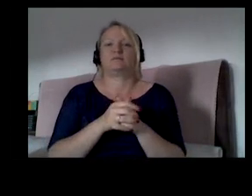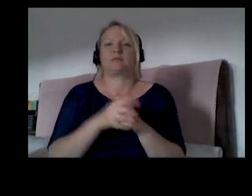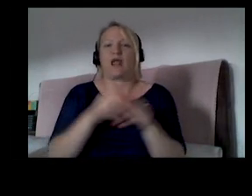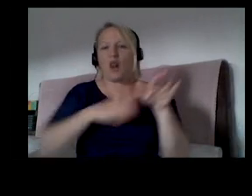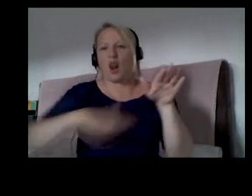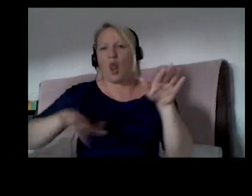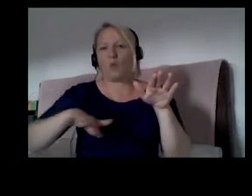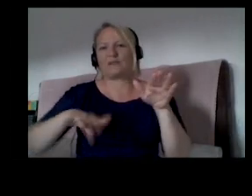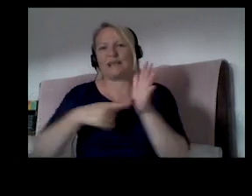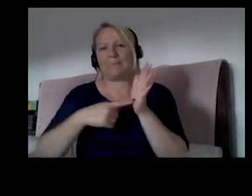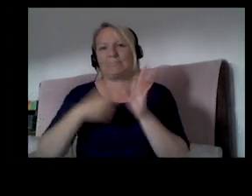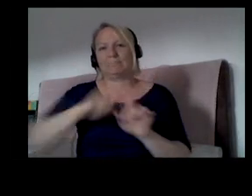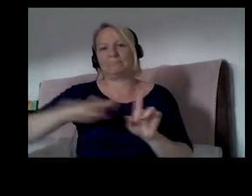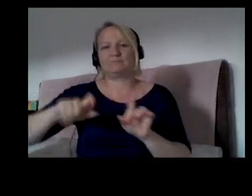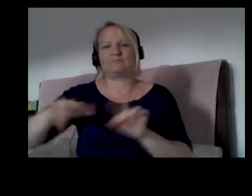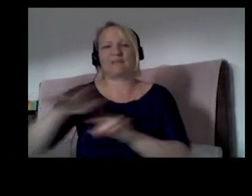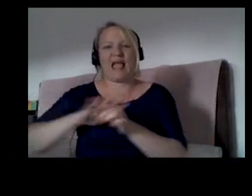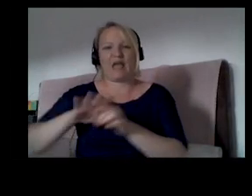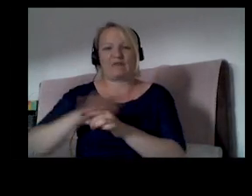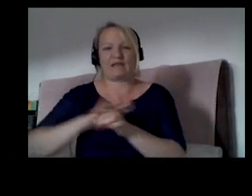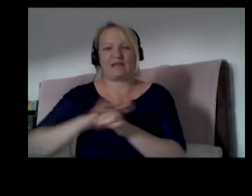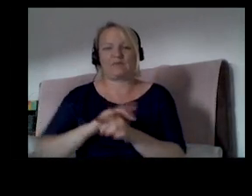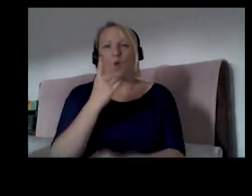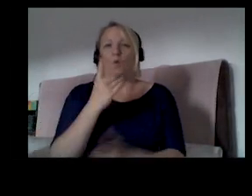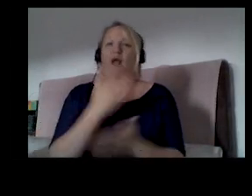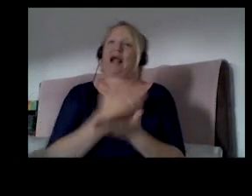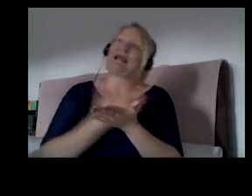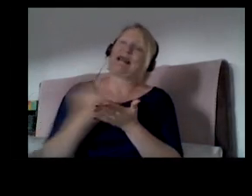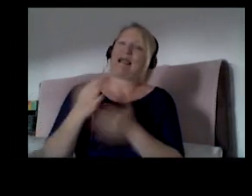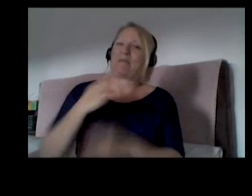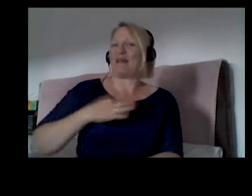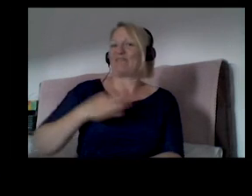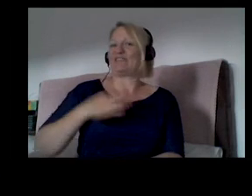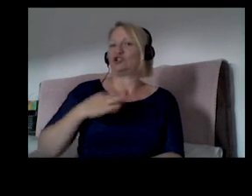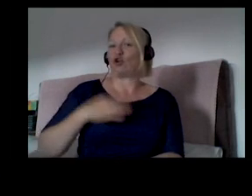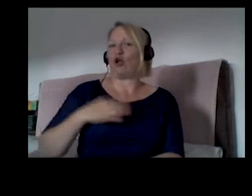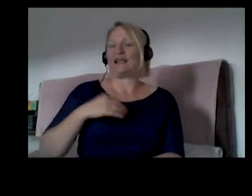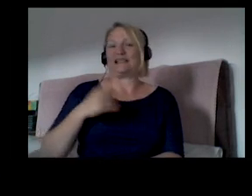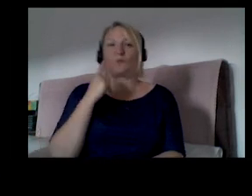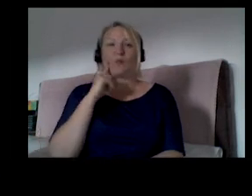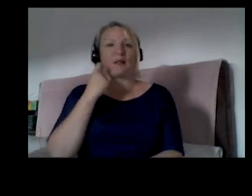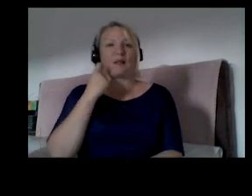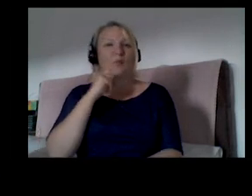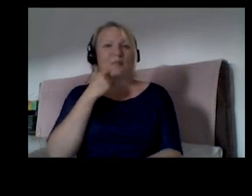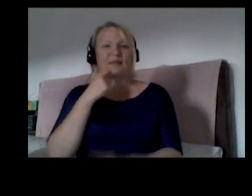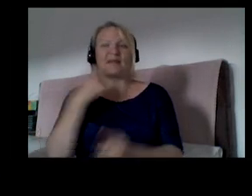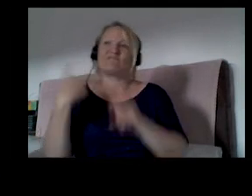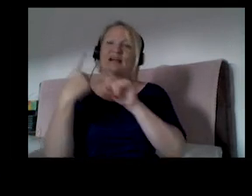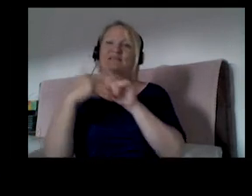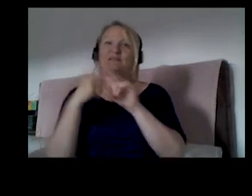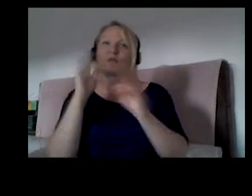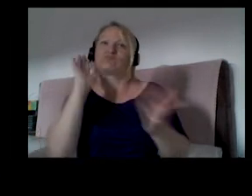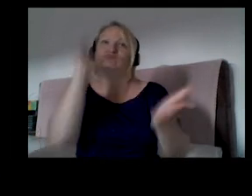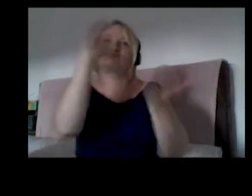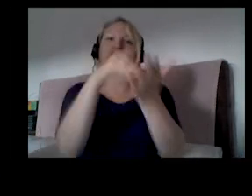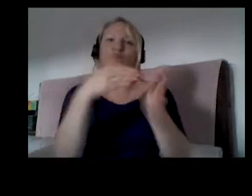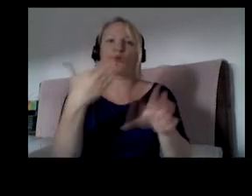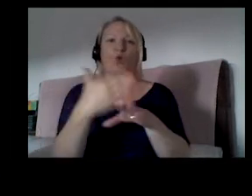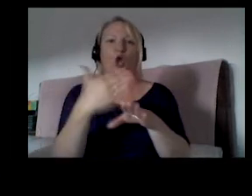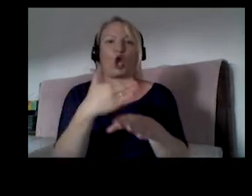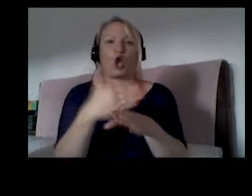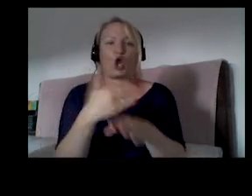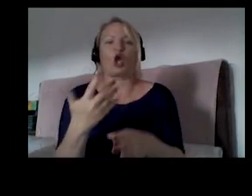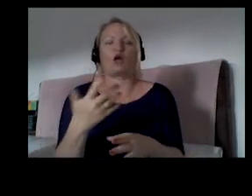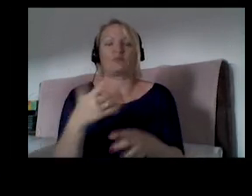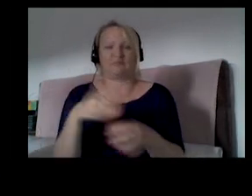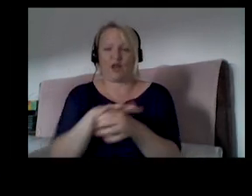across the River Thames and across many parts of the Lower Thames area. One clear benefit of this is faster, easier